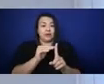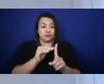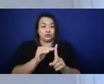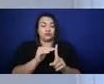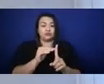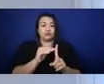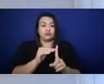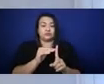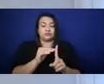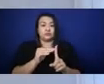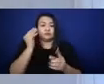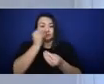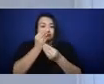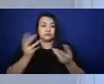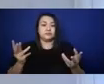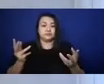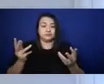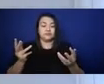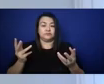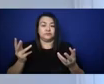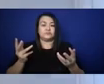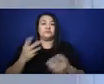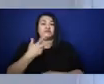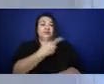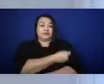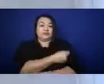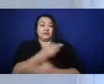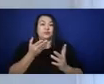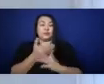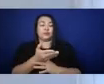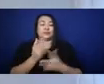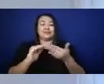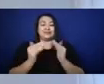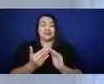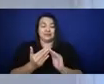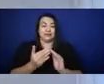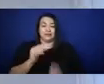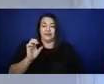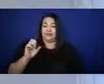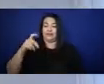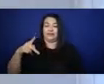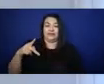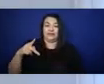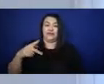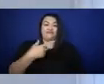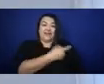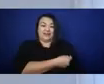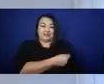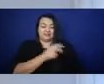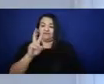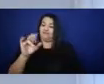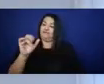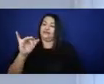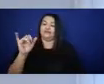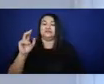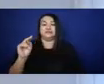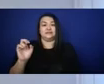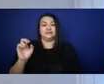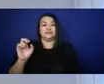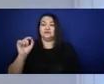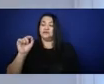limiting factor is the amount of vaccines that we're getting. But we are doing a great job of getting those out. As a